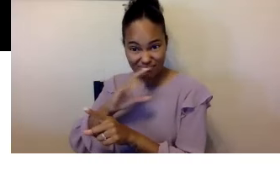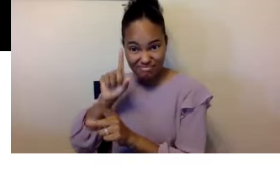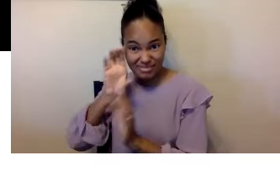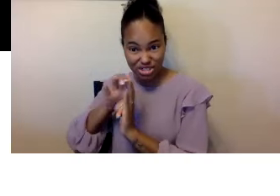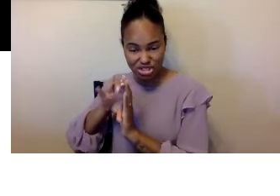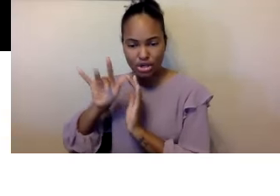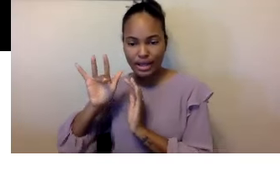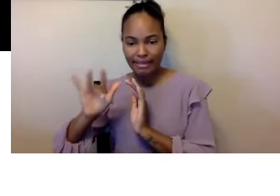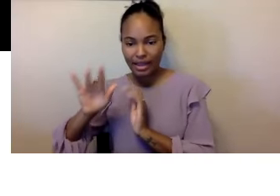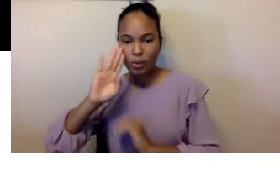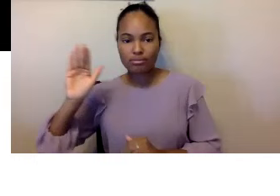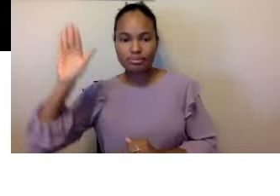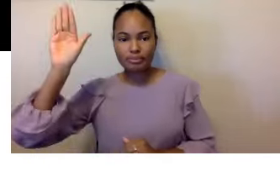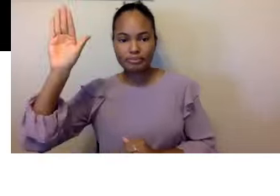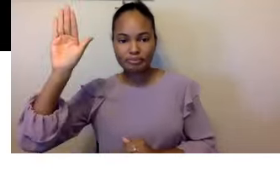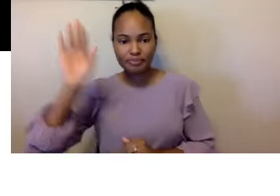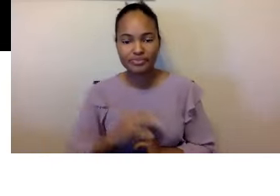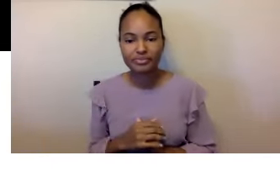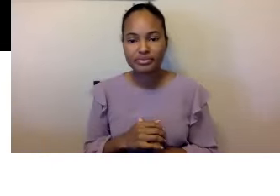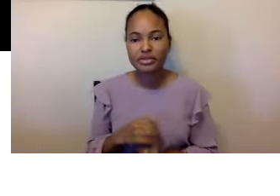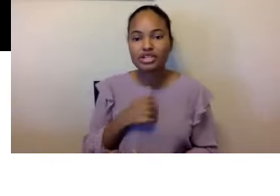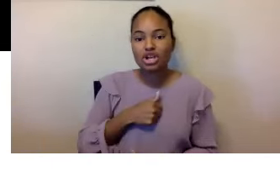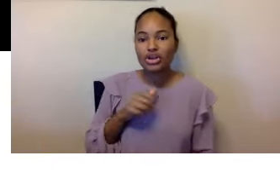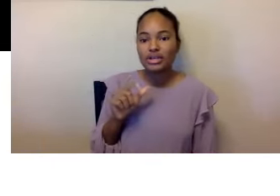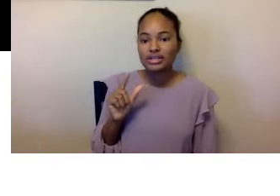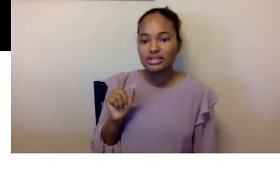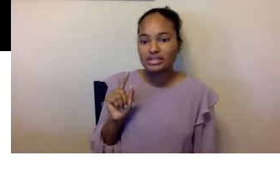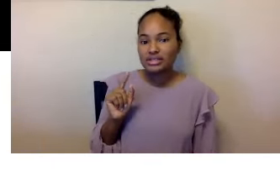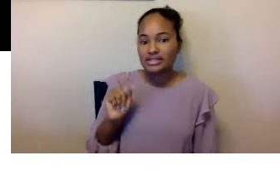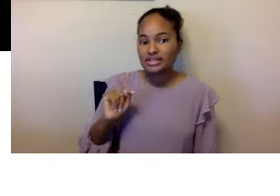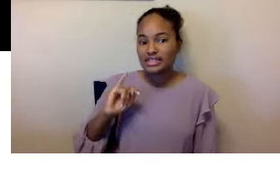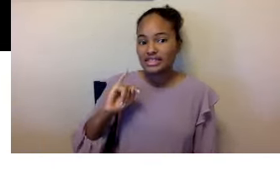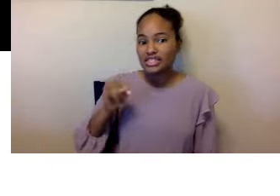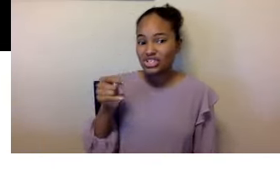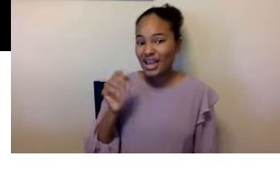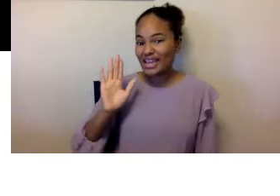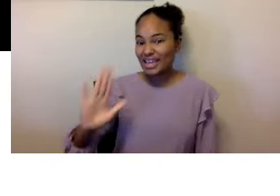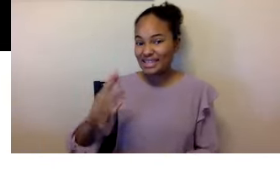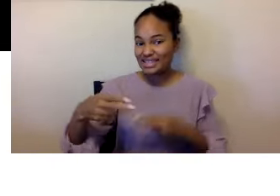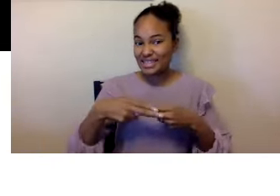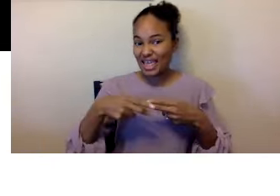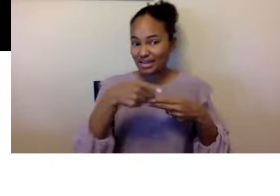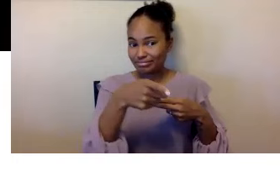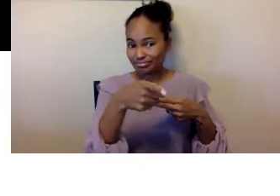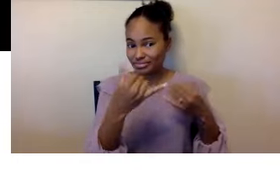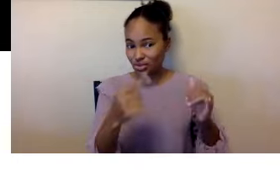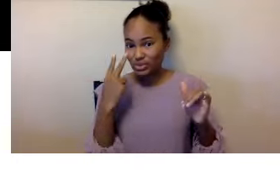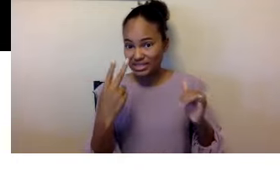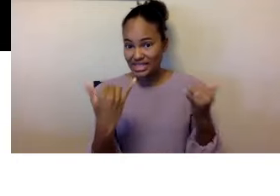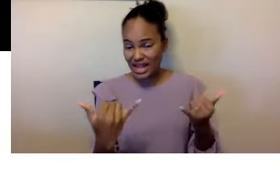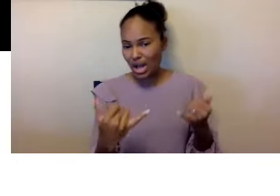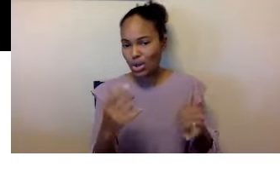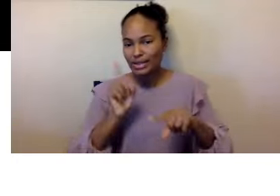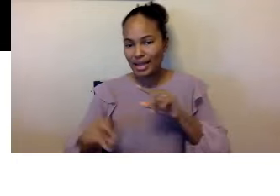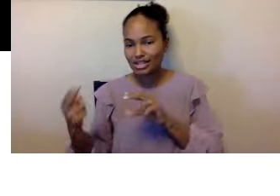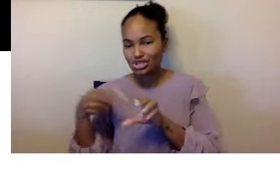And then, sorry, this is TJ's slide. Unfortunately, he was able to join us, but one of the things that he